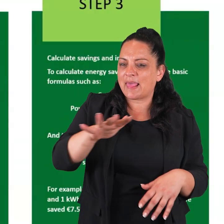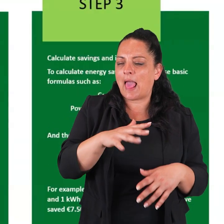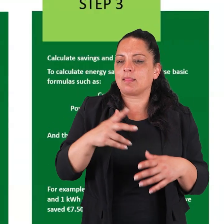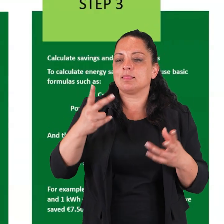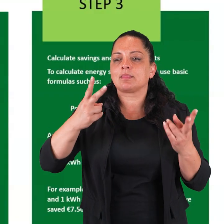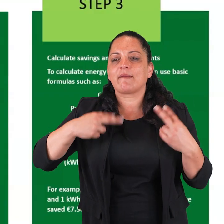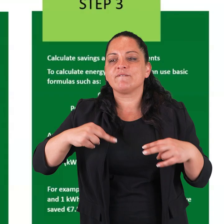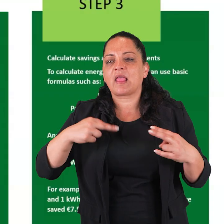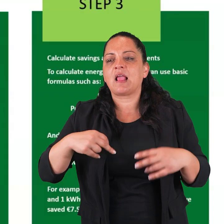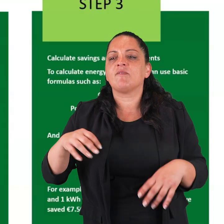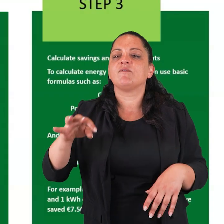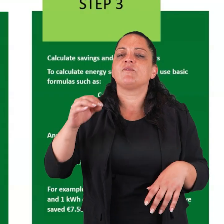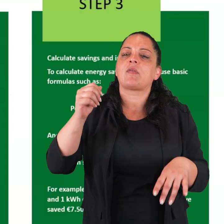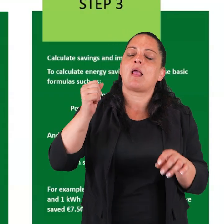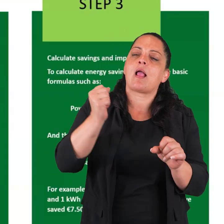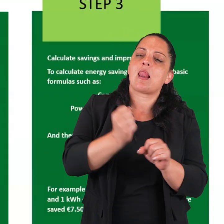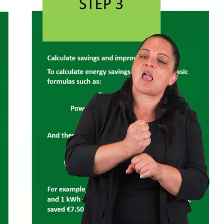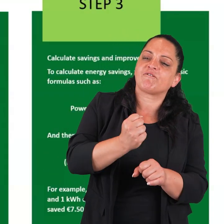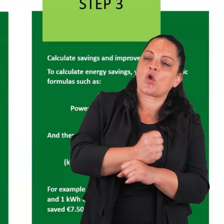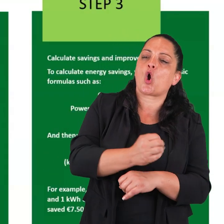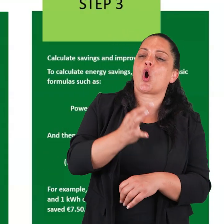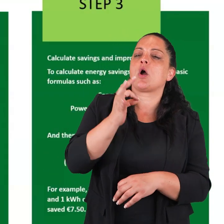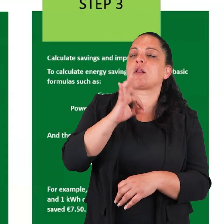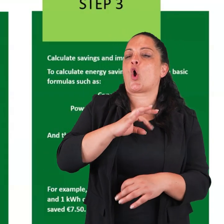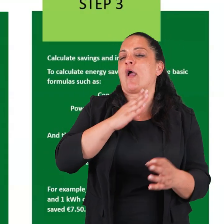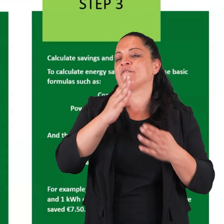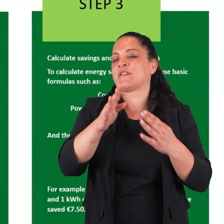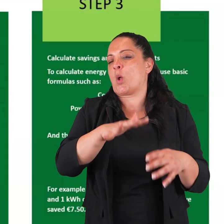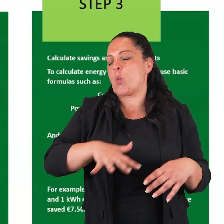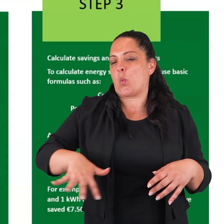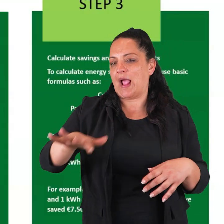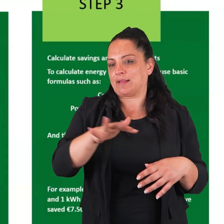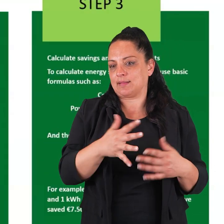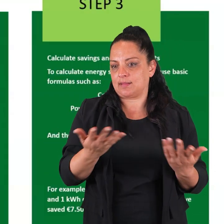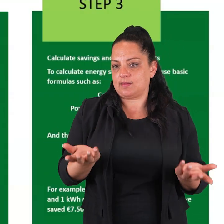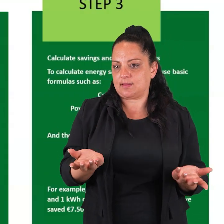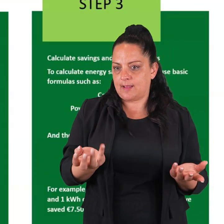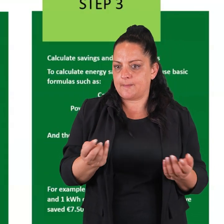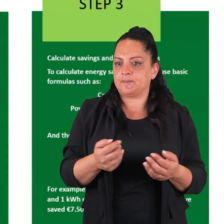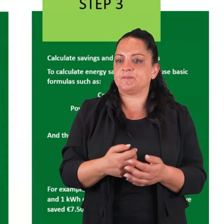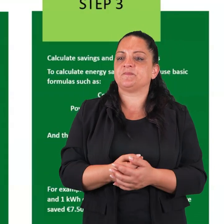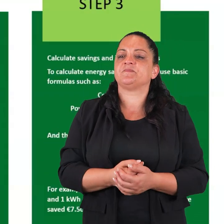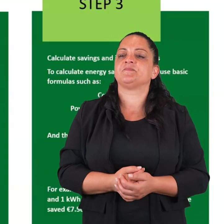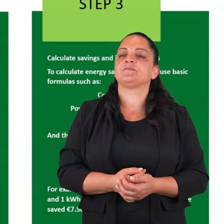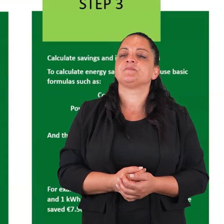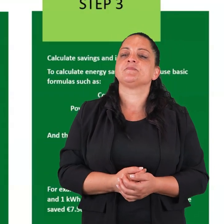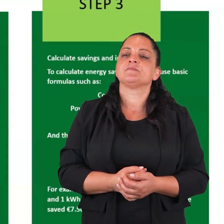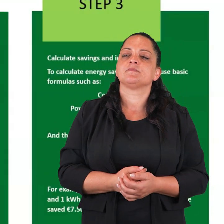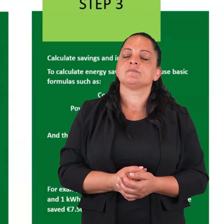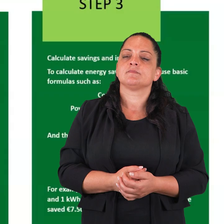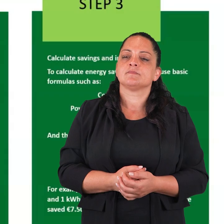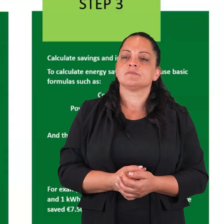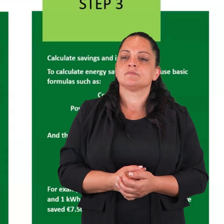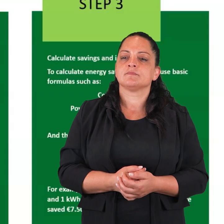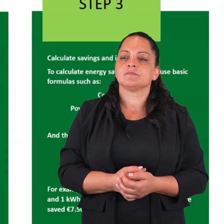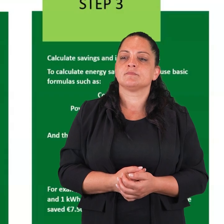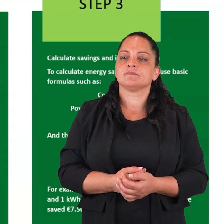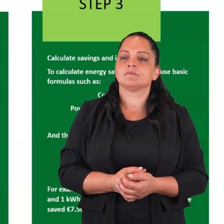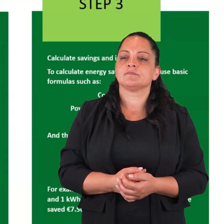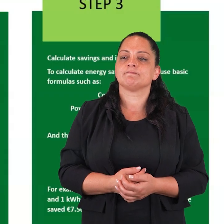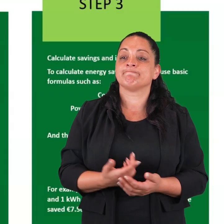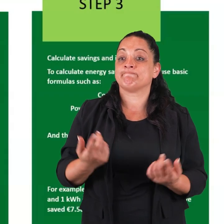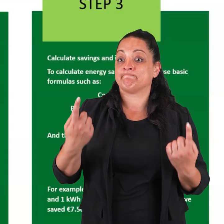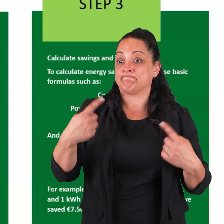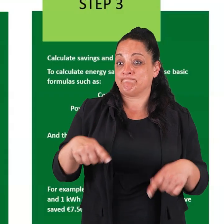in which we live and in which we work or that we attend. So in order